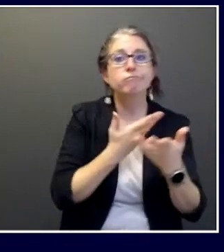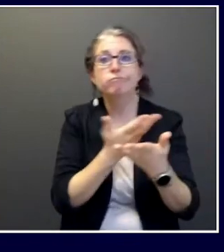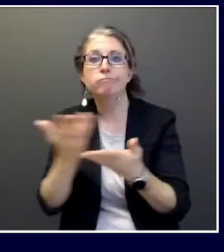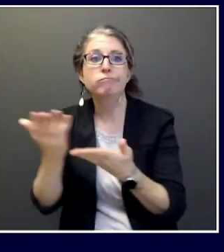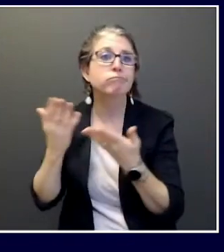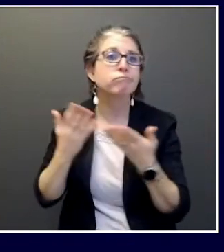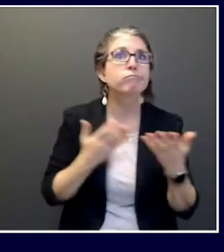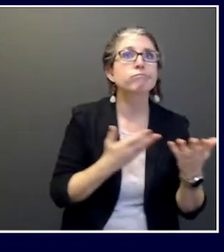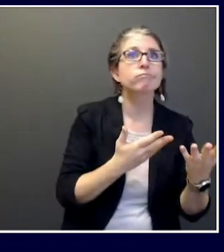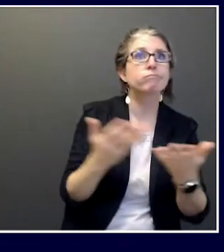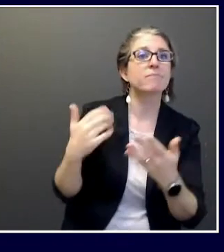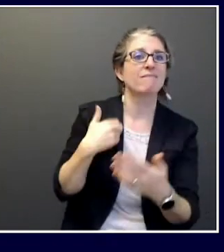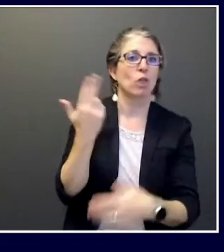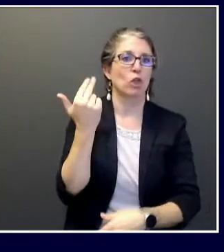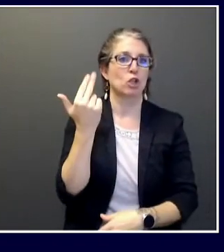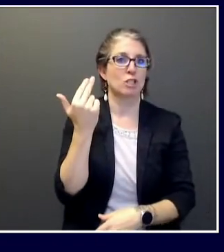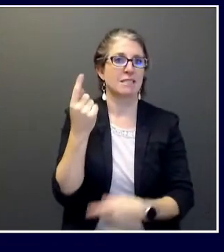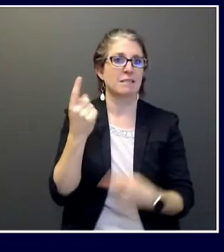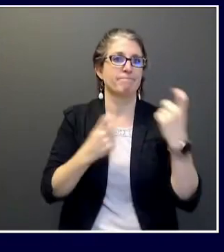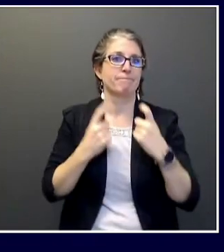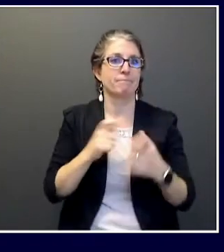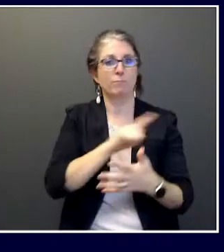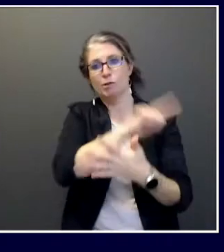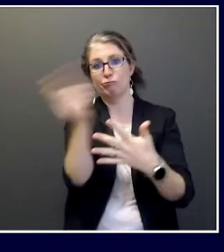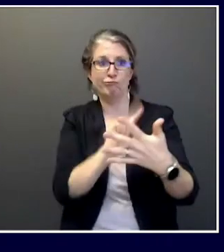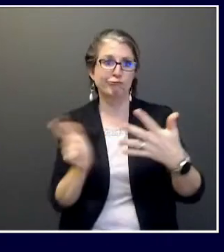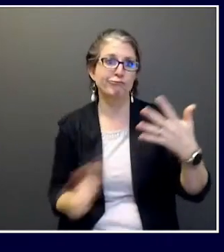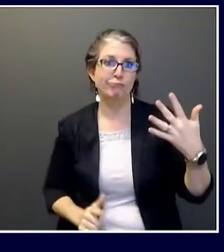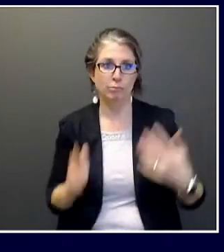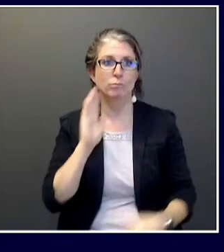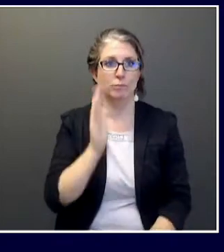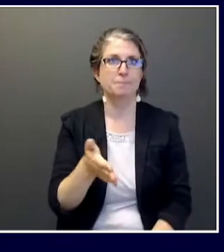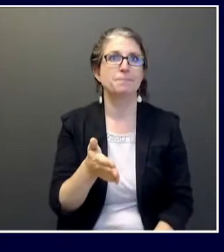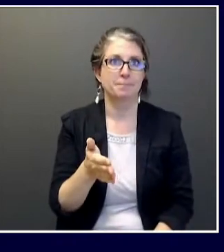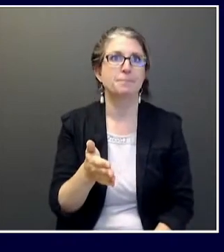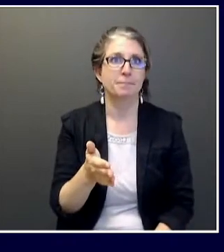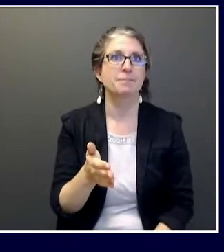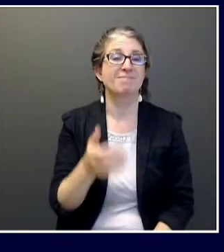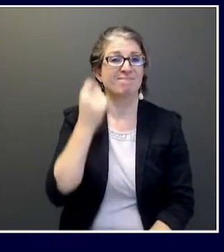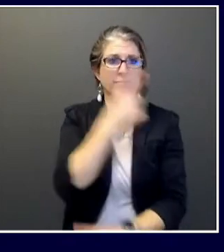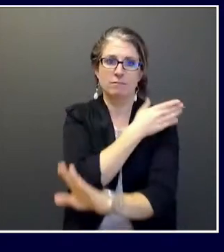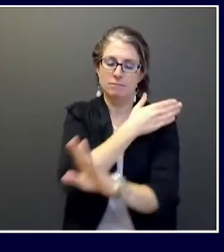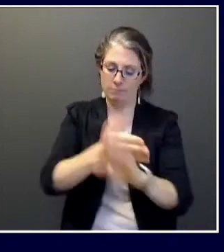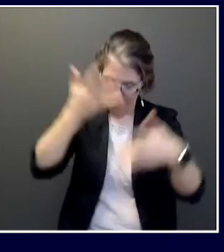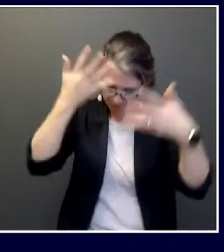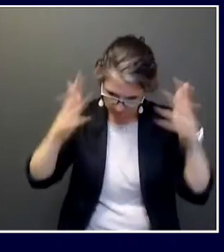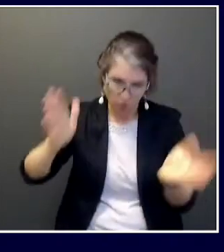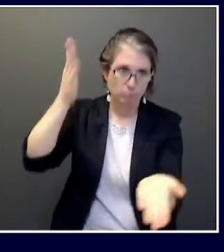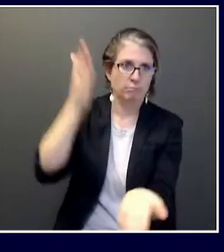folks today. Commissioner Rambrou and I have just until 3 p.m., so we're excited